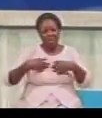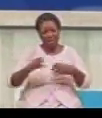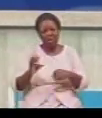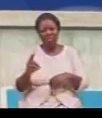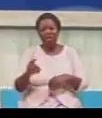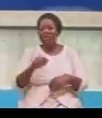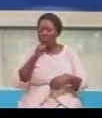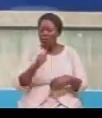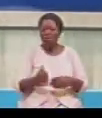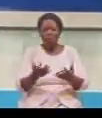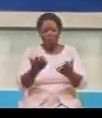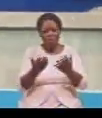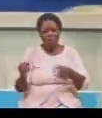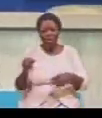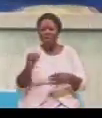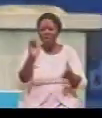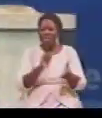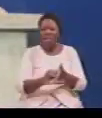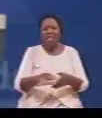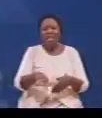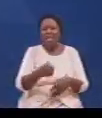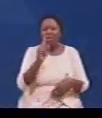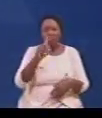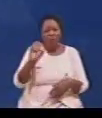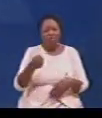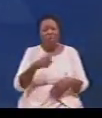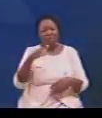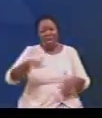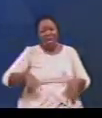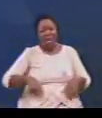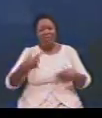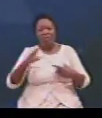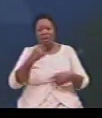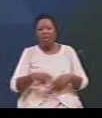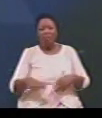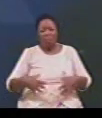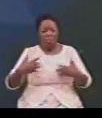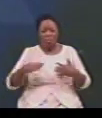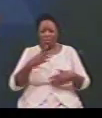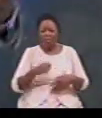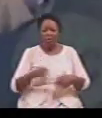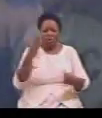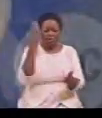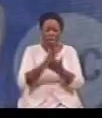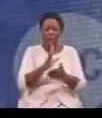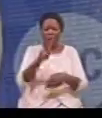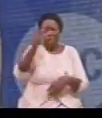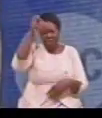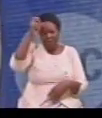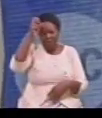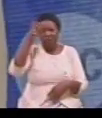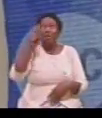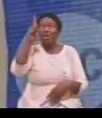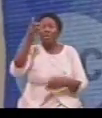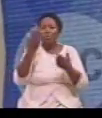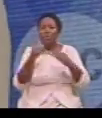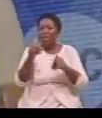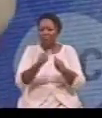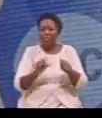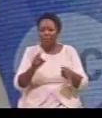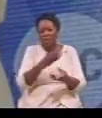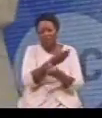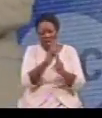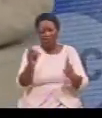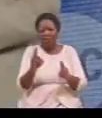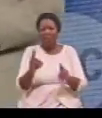Not willing that anyone's life will be terminated by Satan. He wants everyone